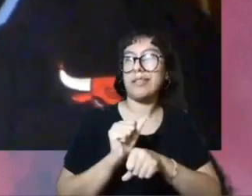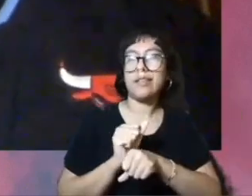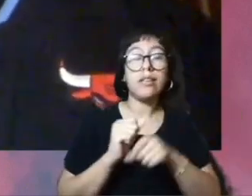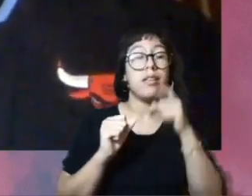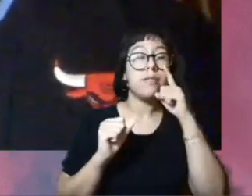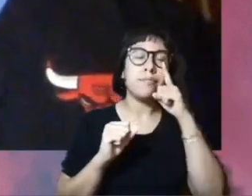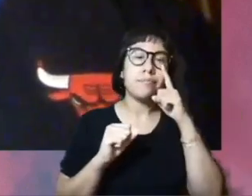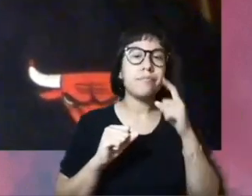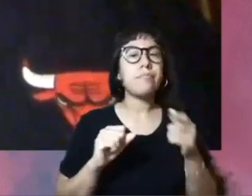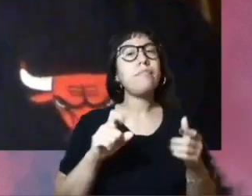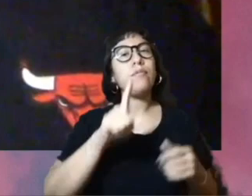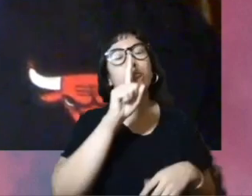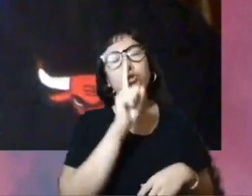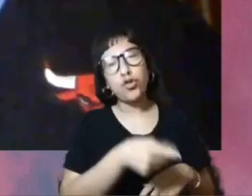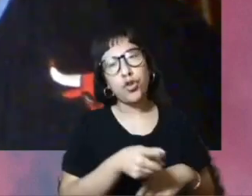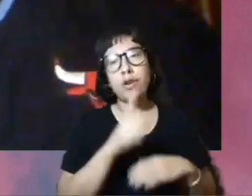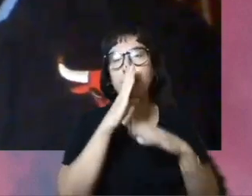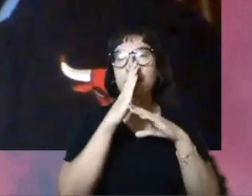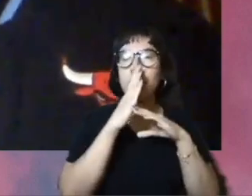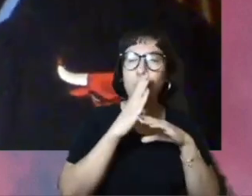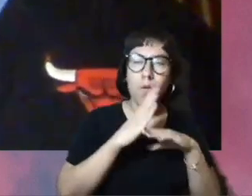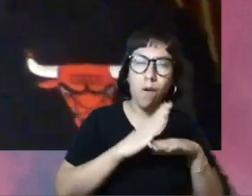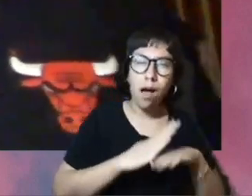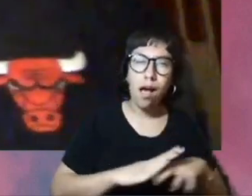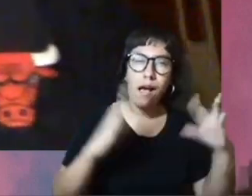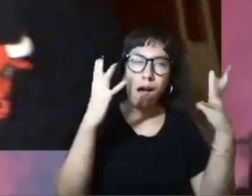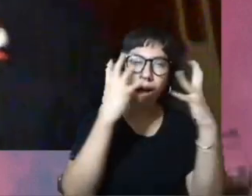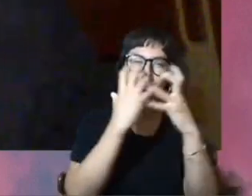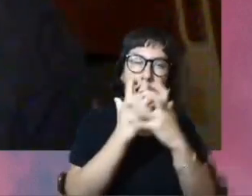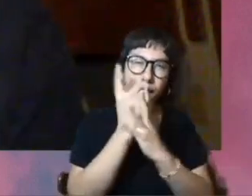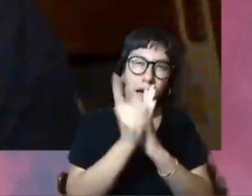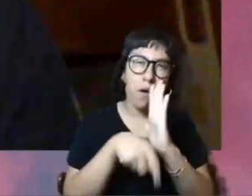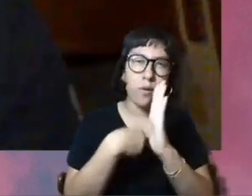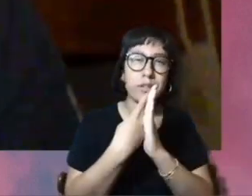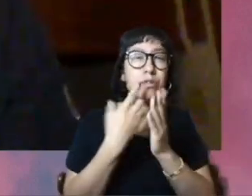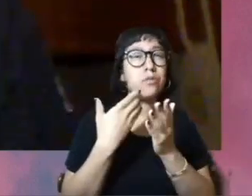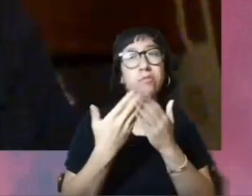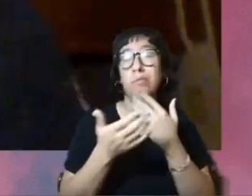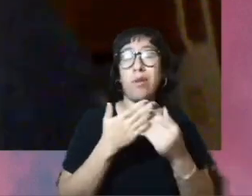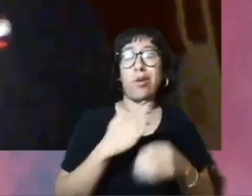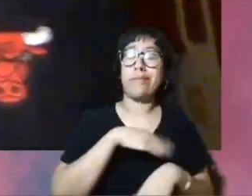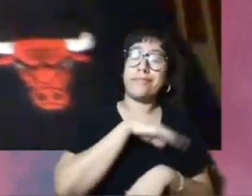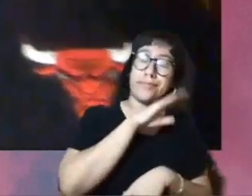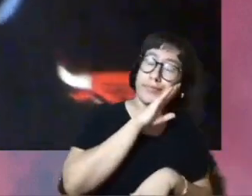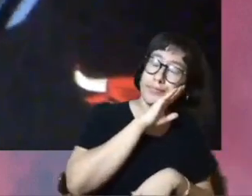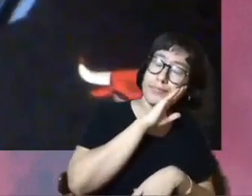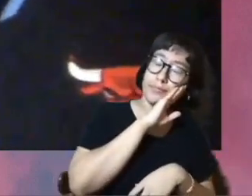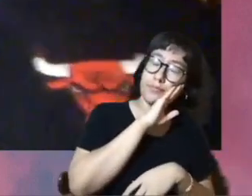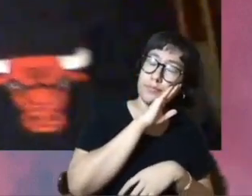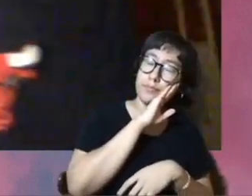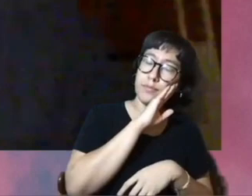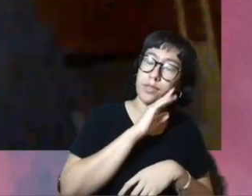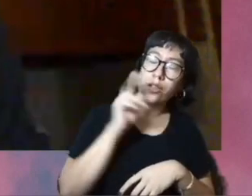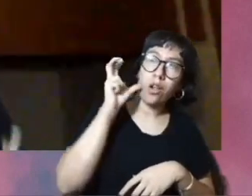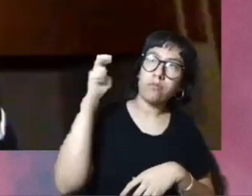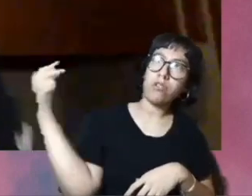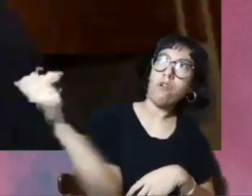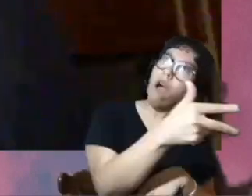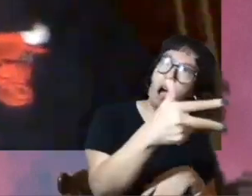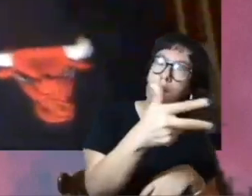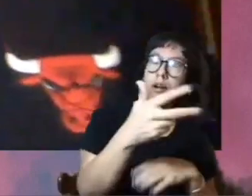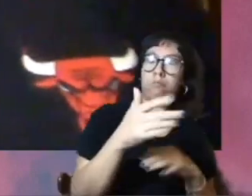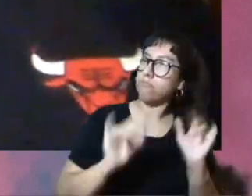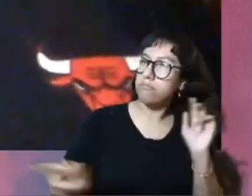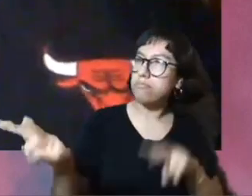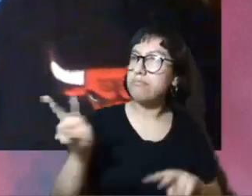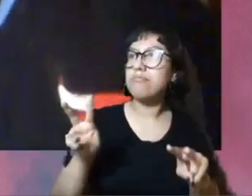sure in the quiet hours, wherever we rest our heads and hear a passing car with the familiar thump